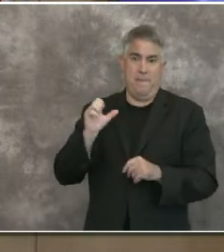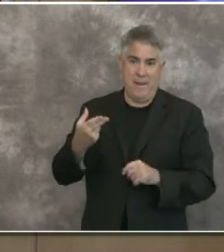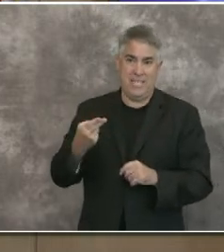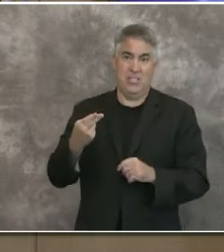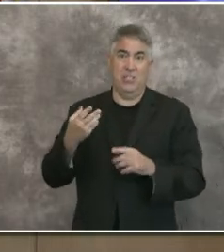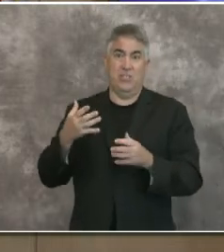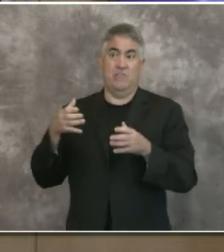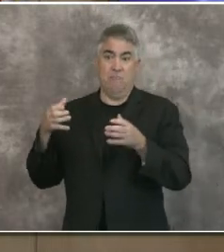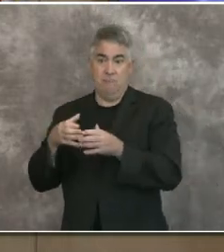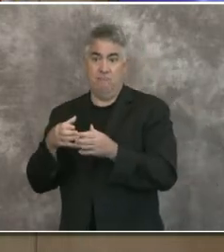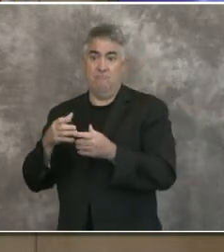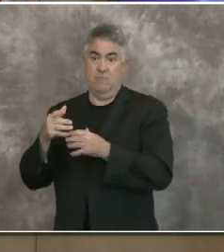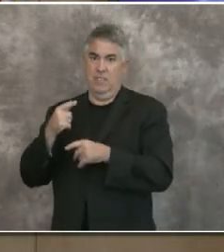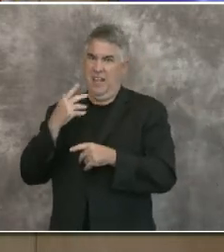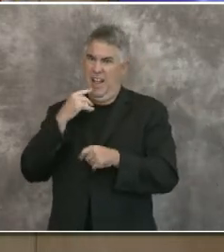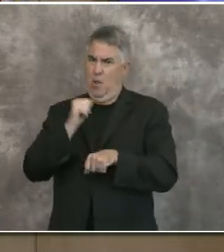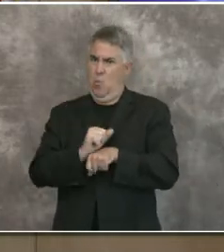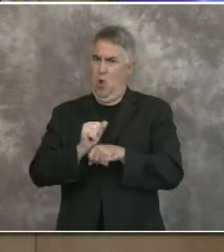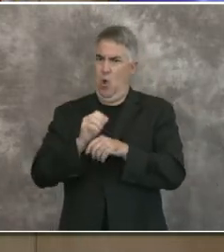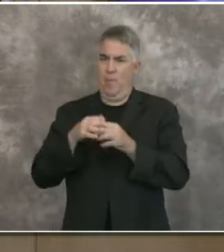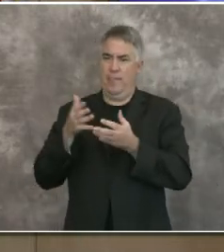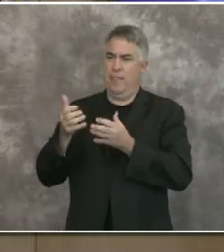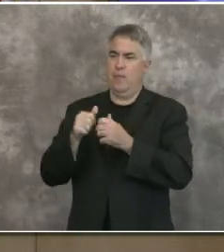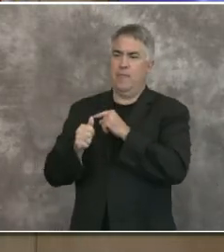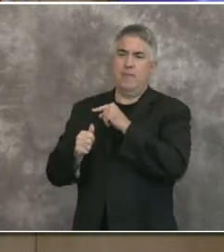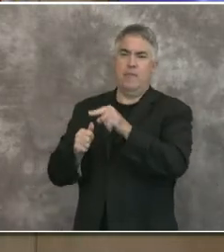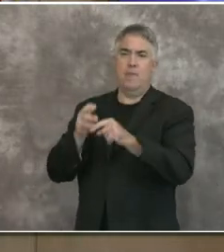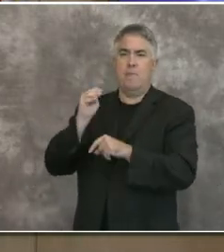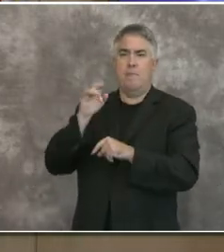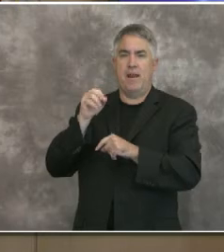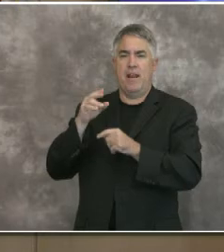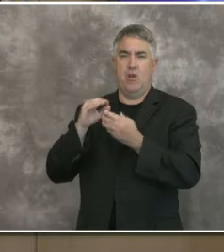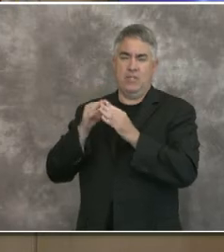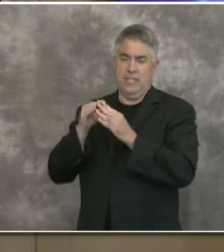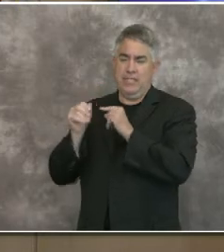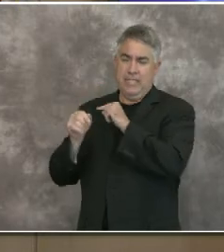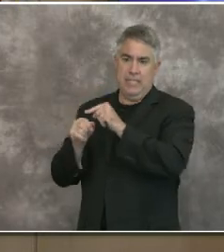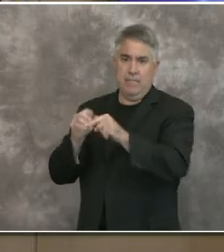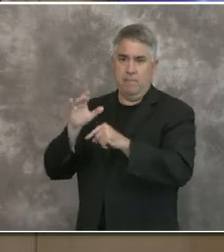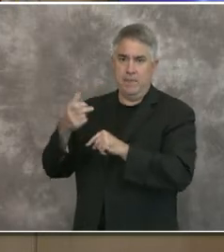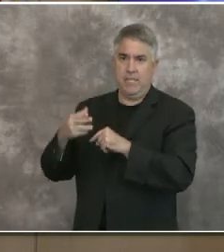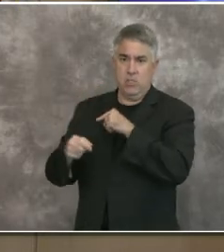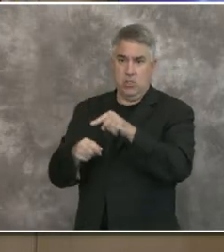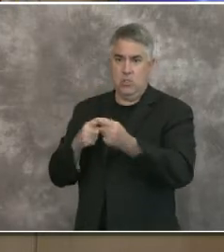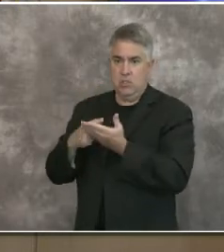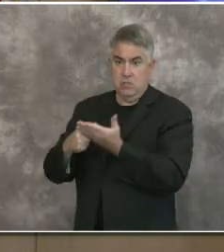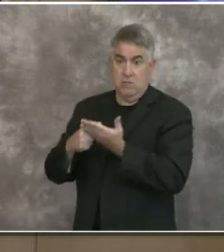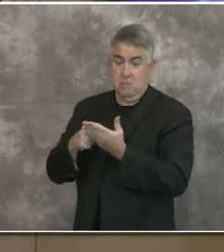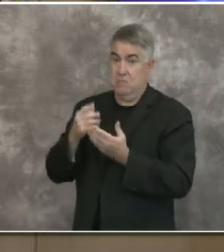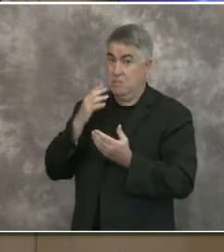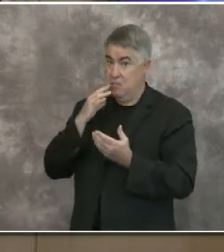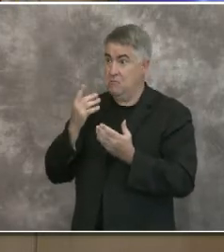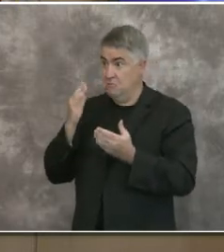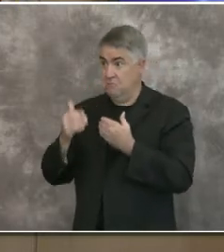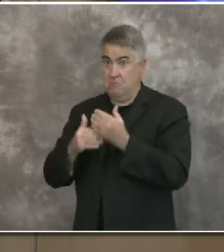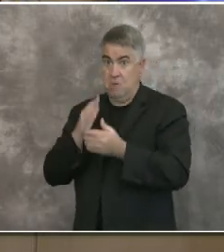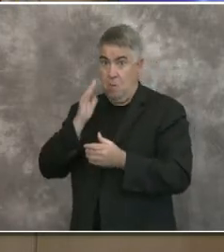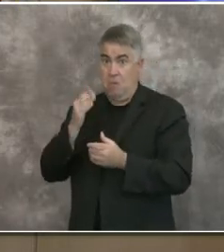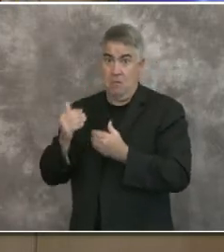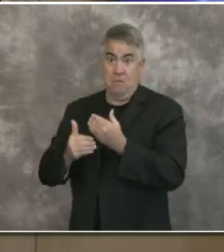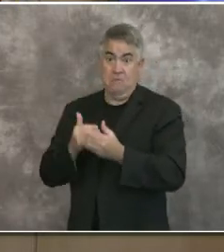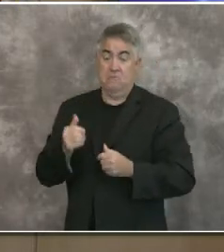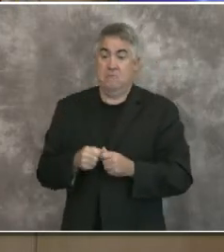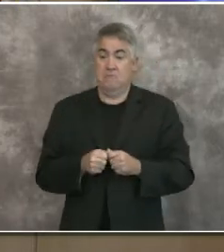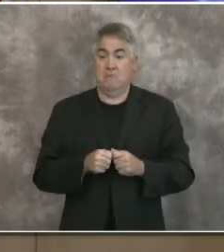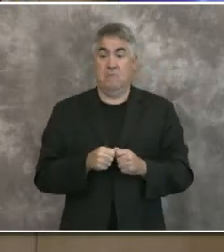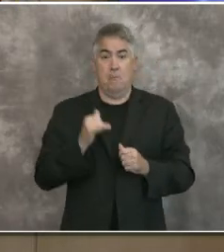with our coastal mayors and lifeguards and city managers, and it appears that that implementation has gone very well. People are maintaining